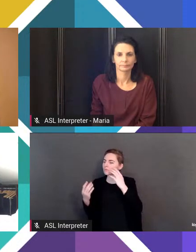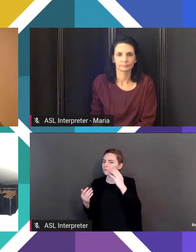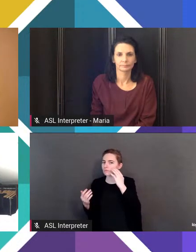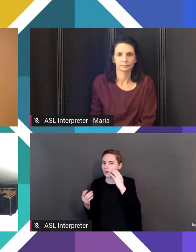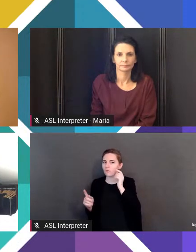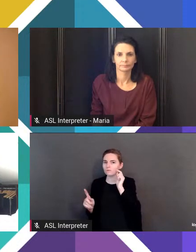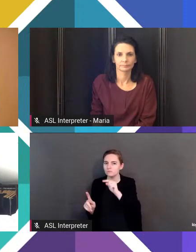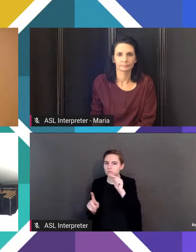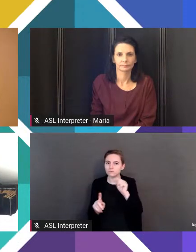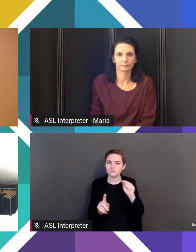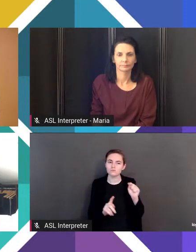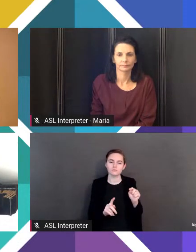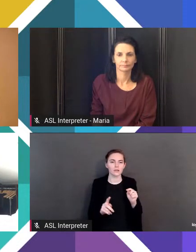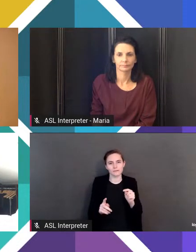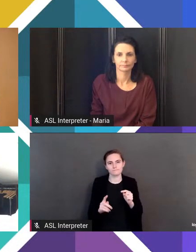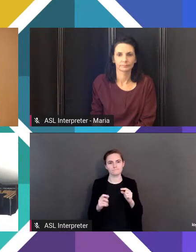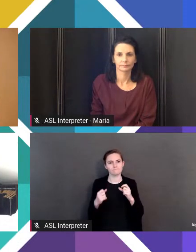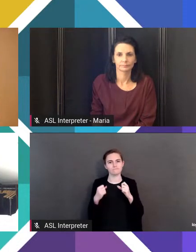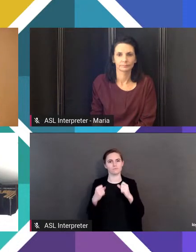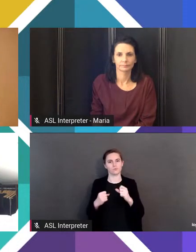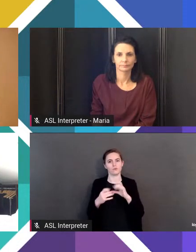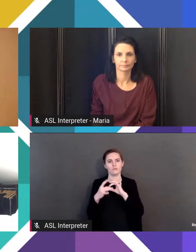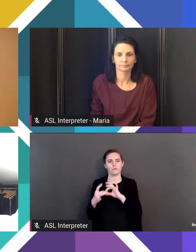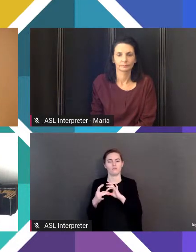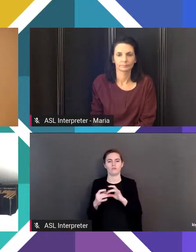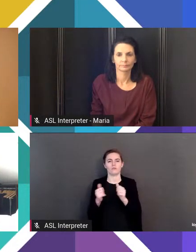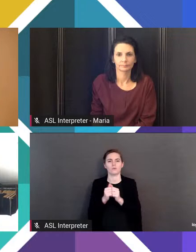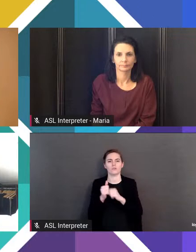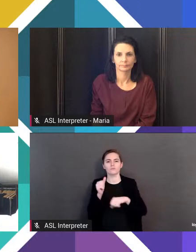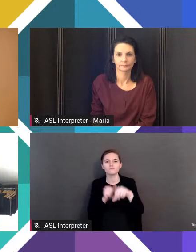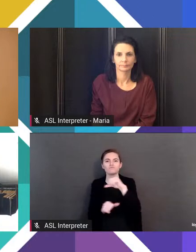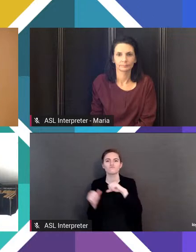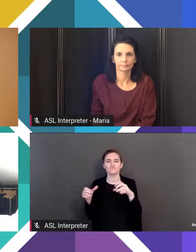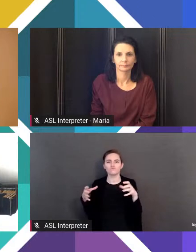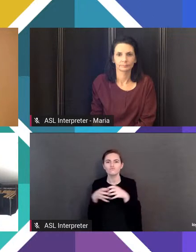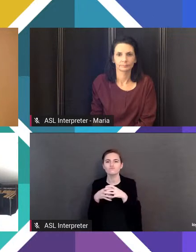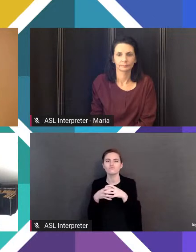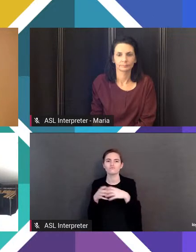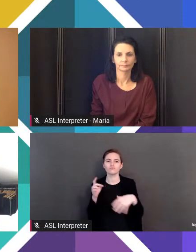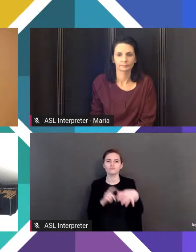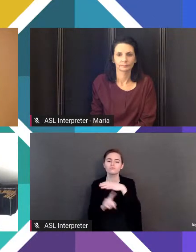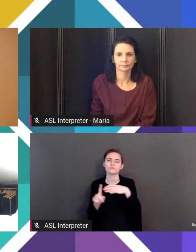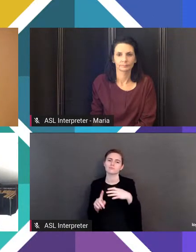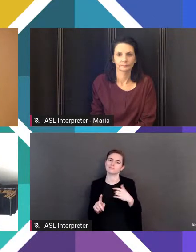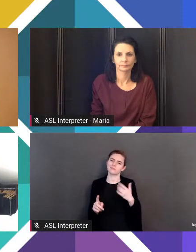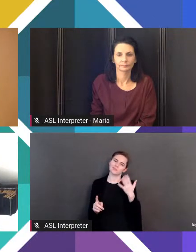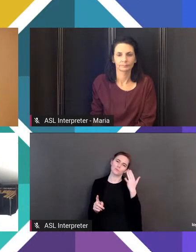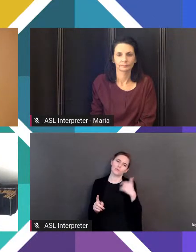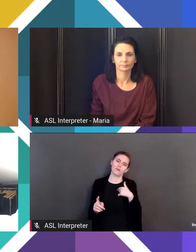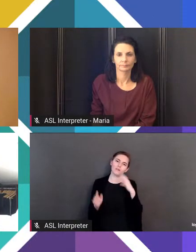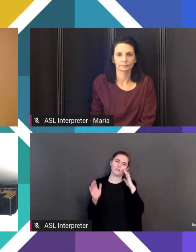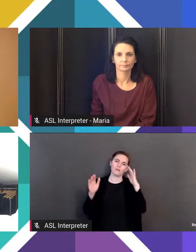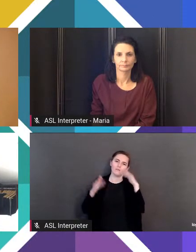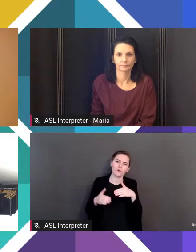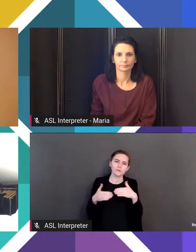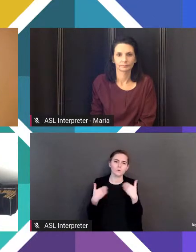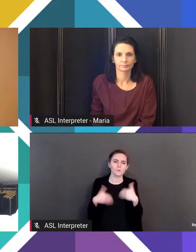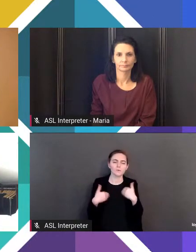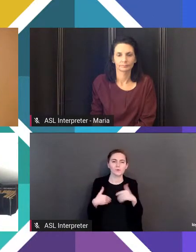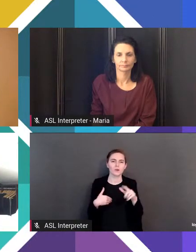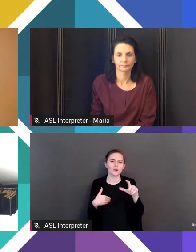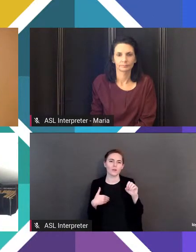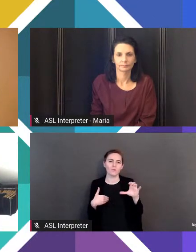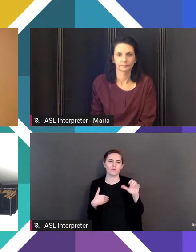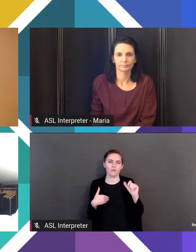strengthening the people around you, because I think like, you know, that's why I focus so much on local, because it feels more manageable to